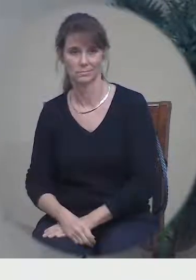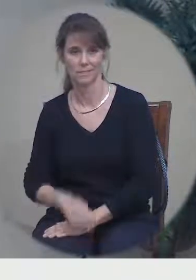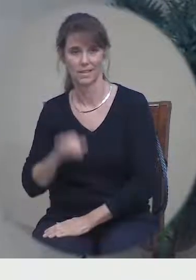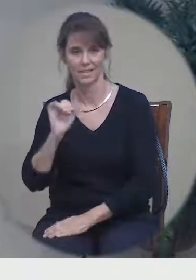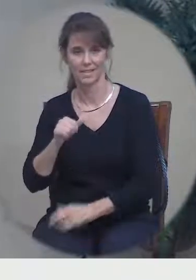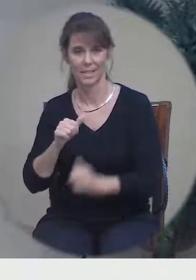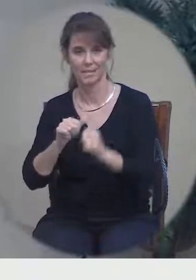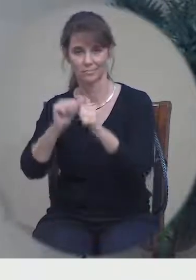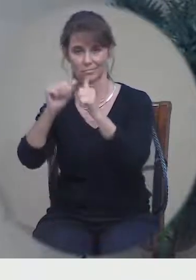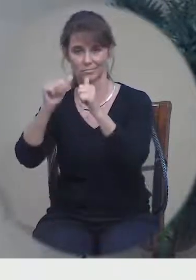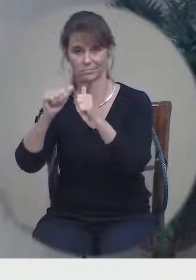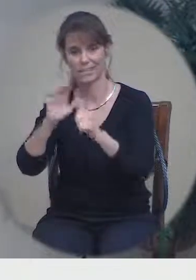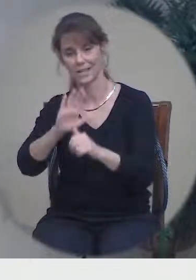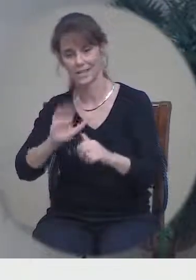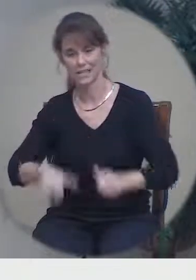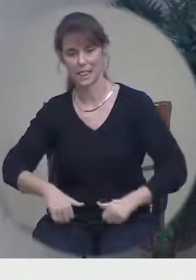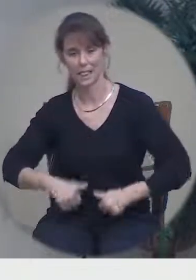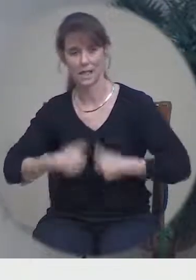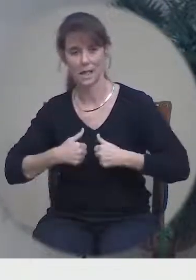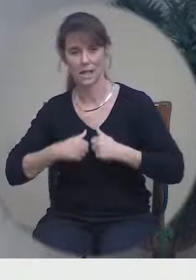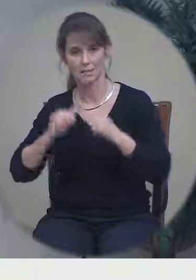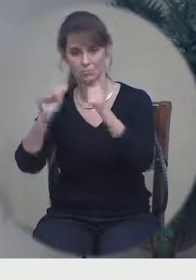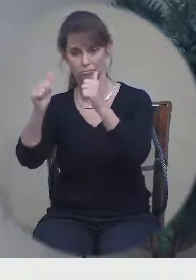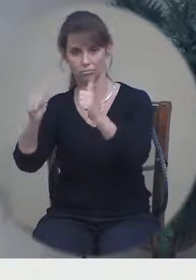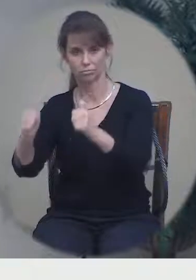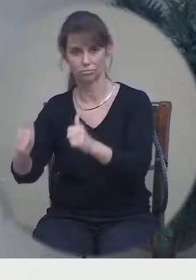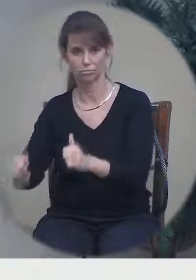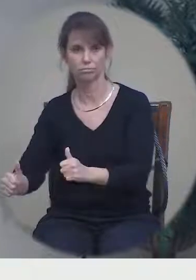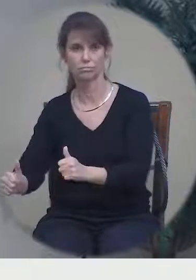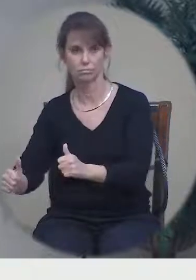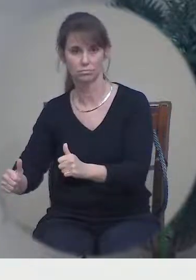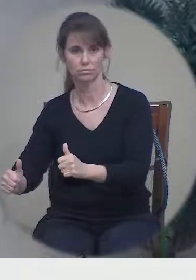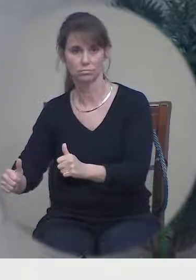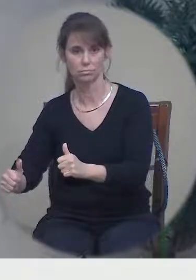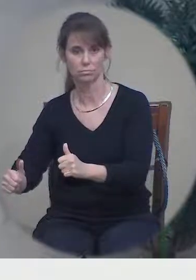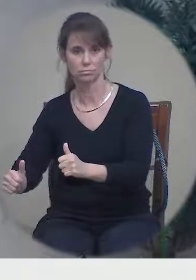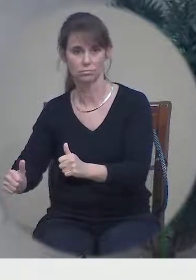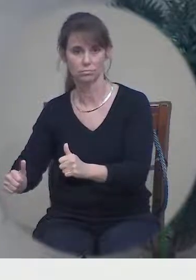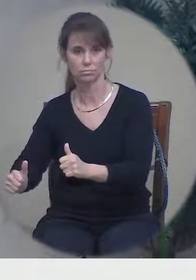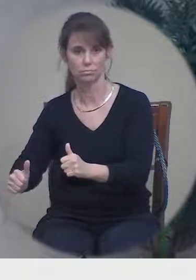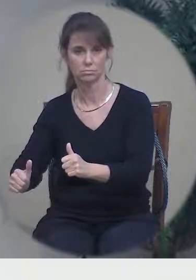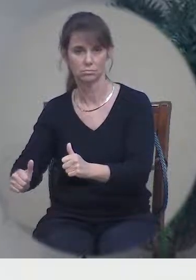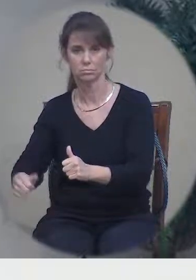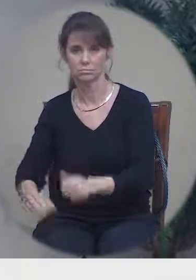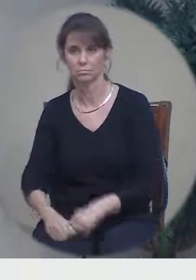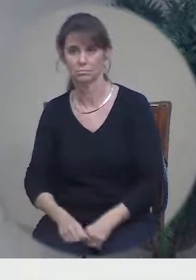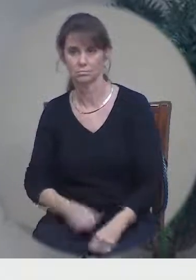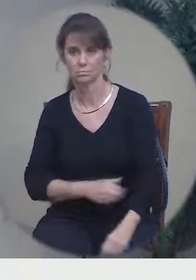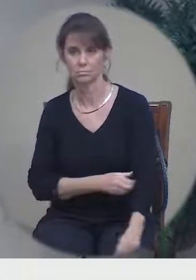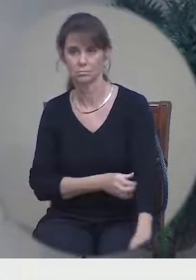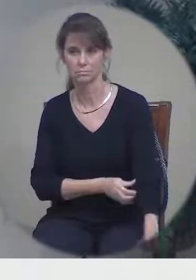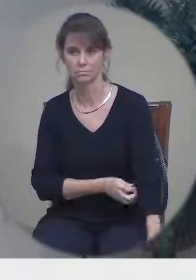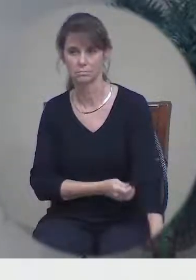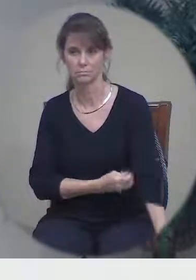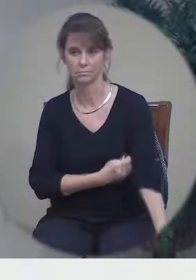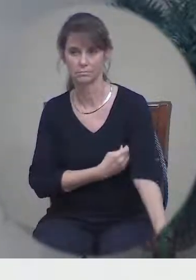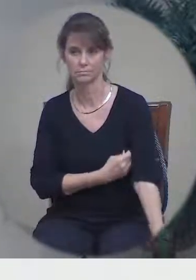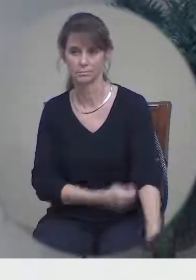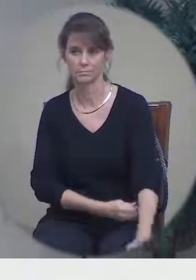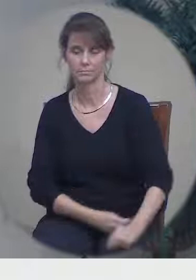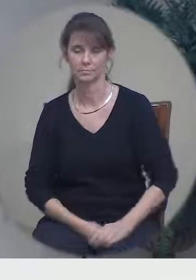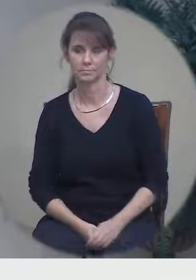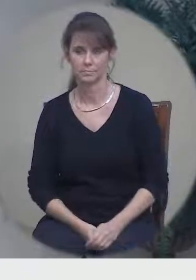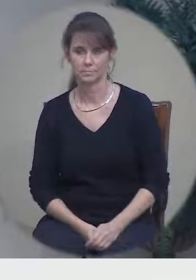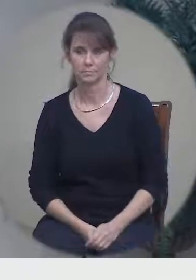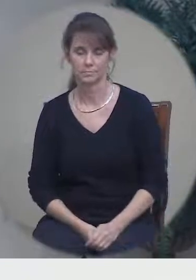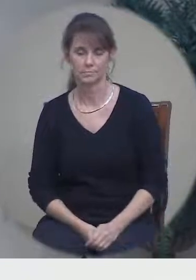fell. And so verse 13 sets up this contrast, I believe, that we're going to see in chapters